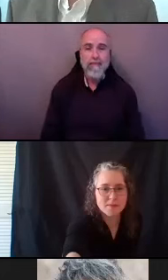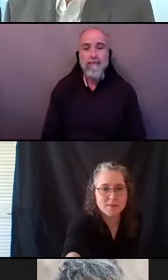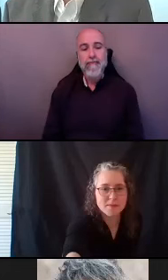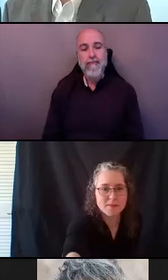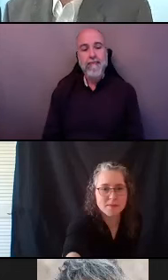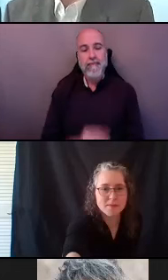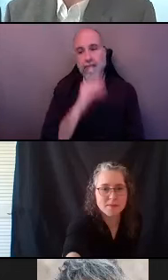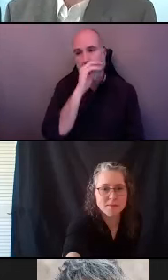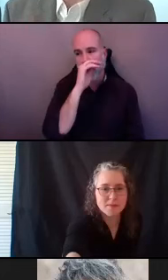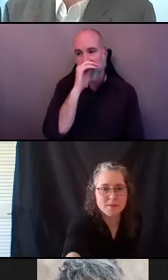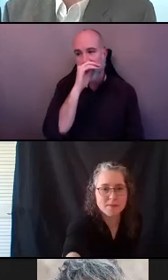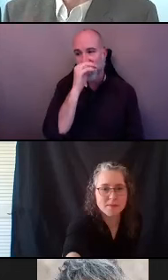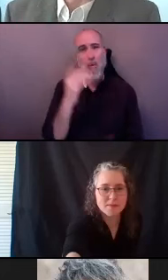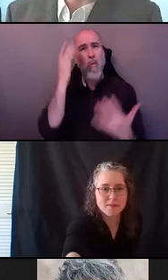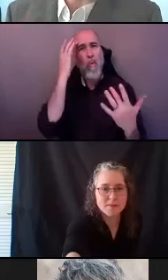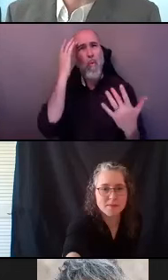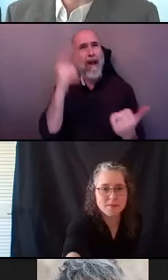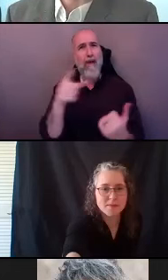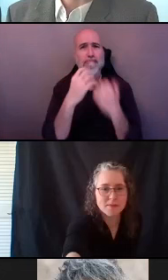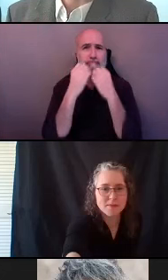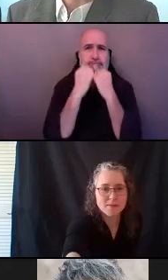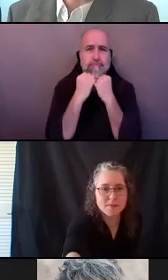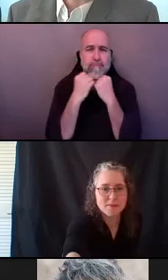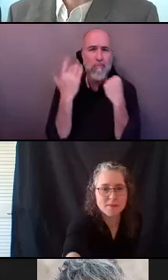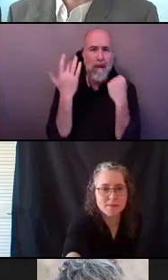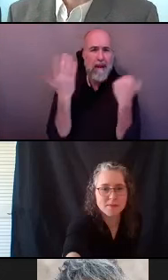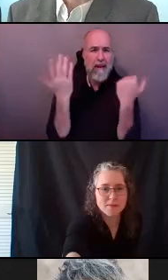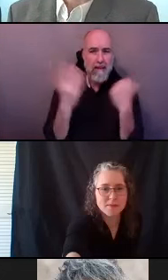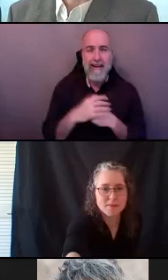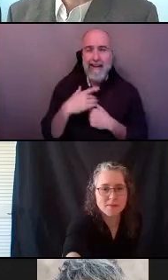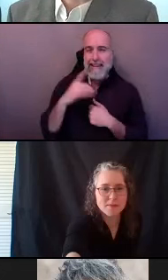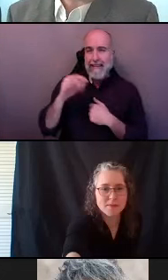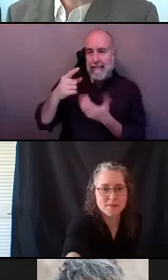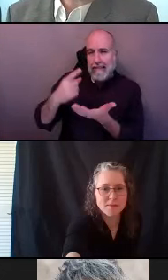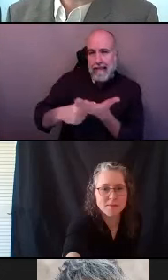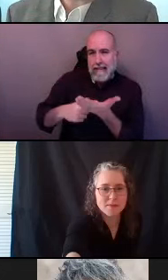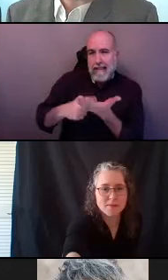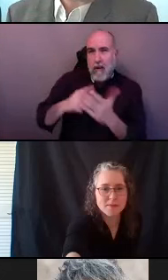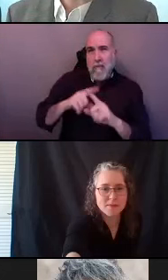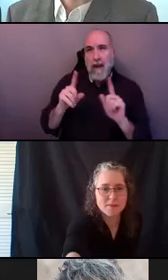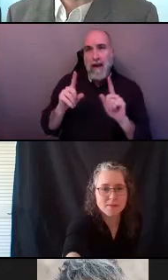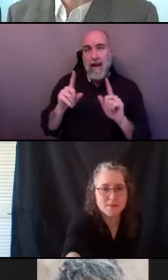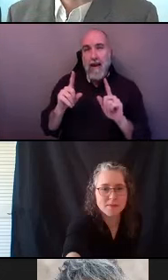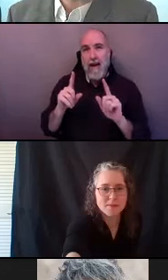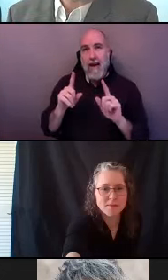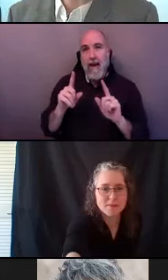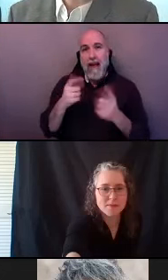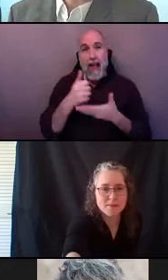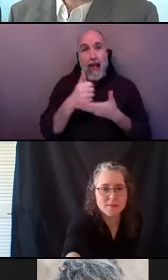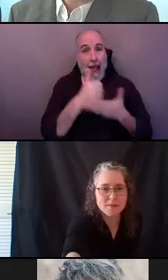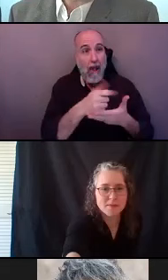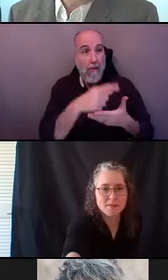So why should people care? And I've started to talk about this a little bit, but helping housing developers